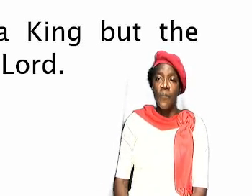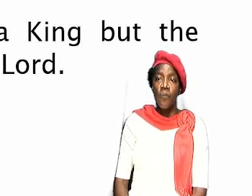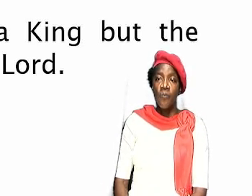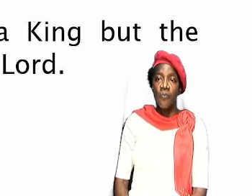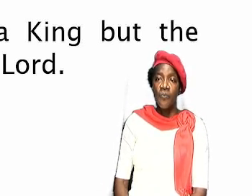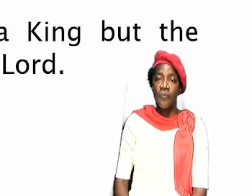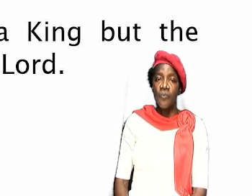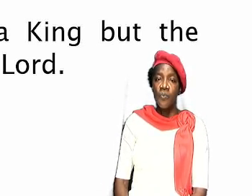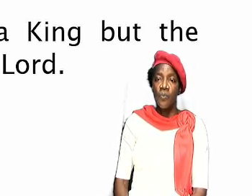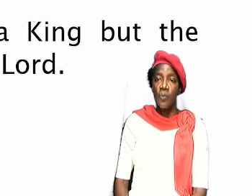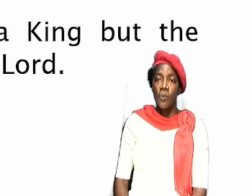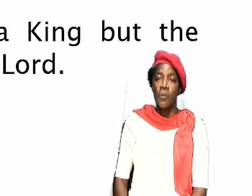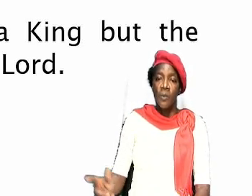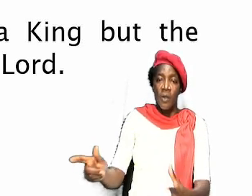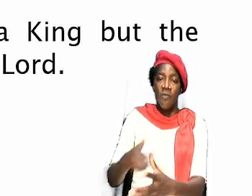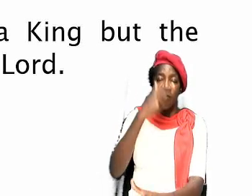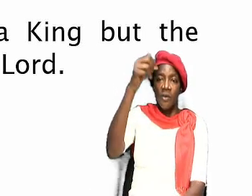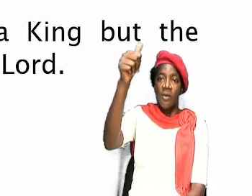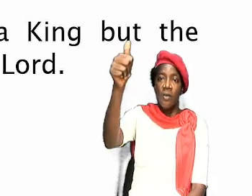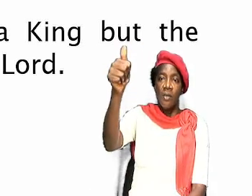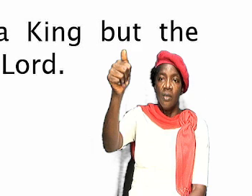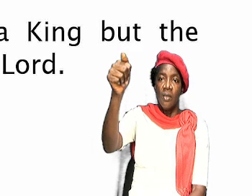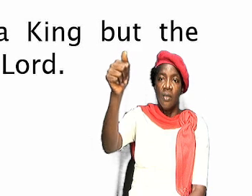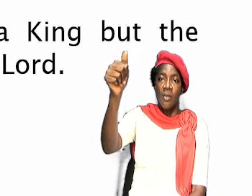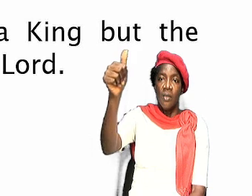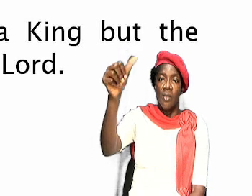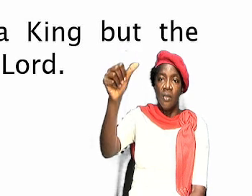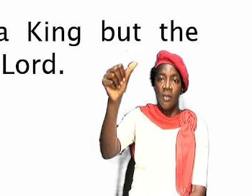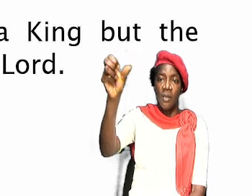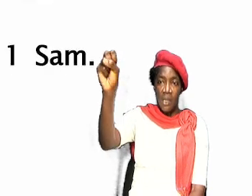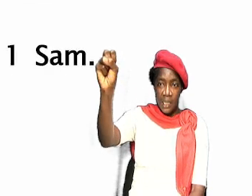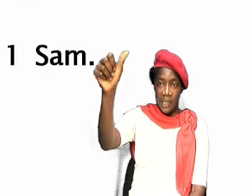So let us now look at 1 Samuel chapter 16.